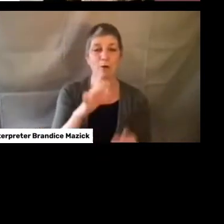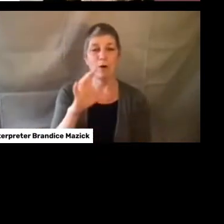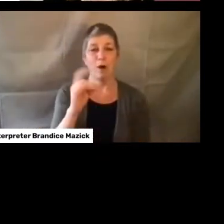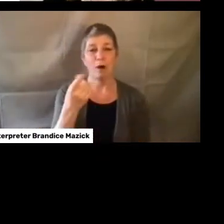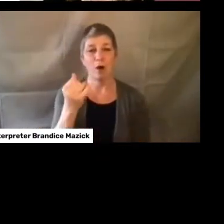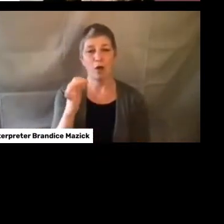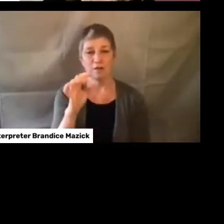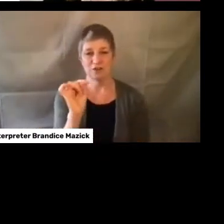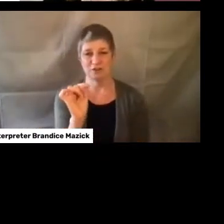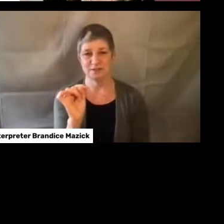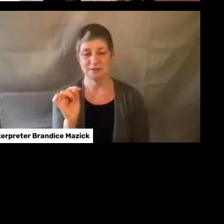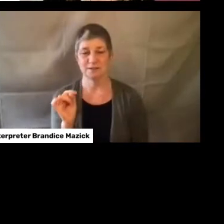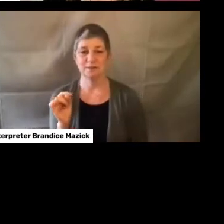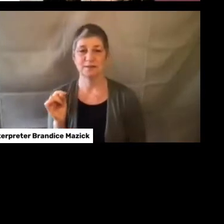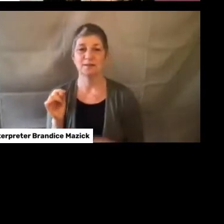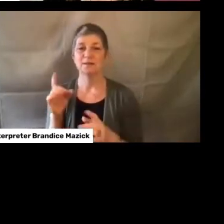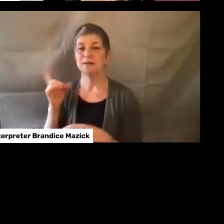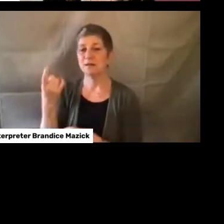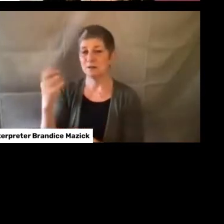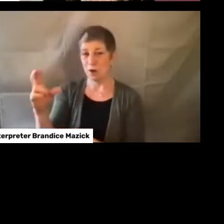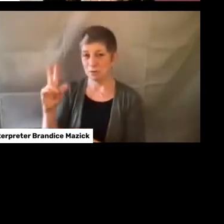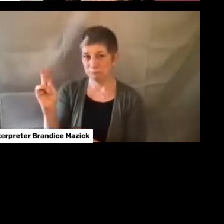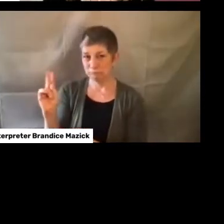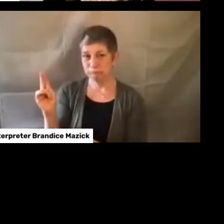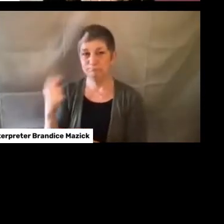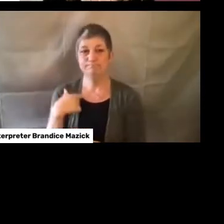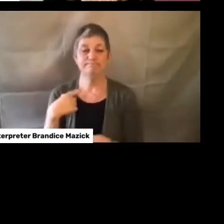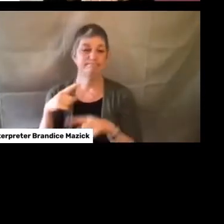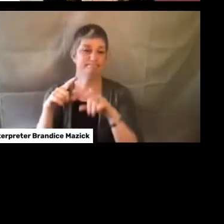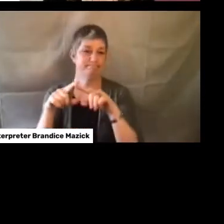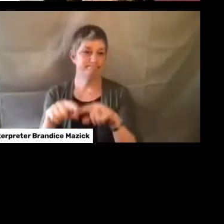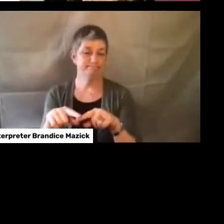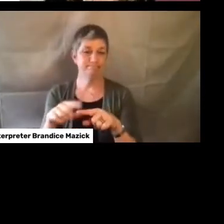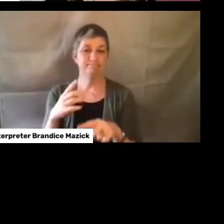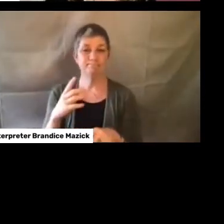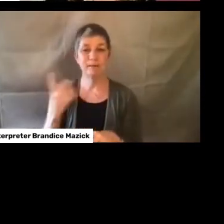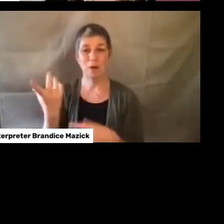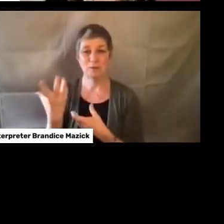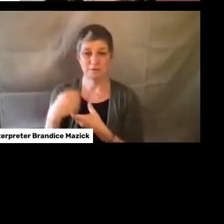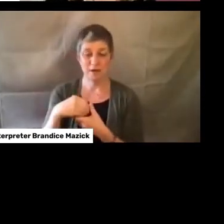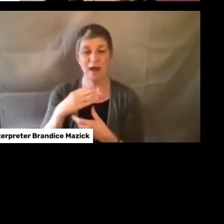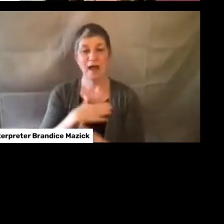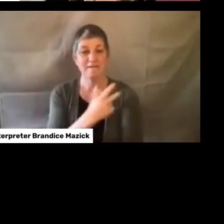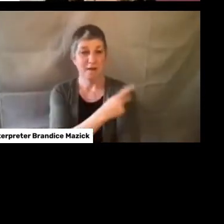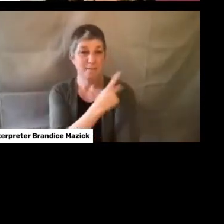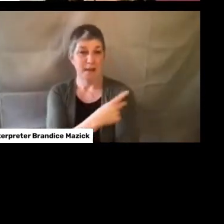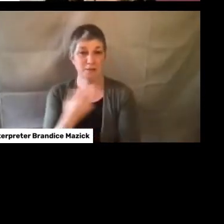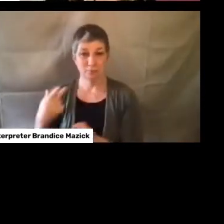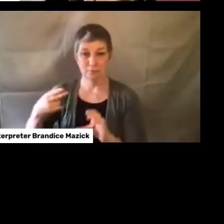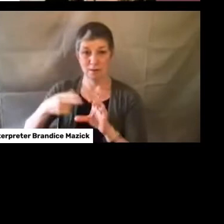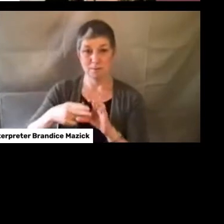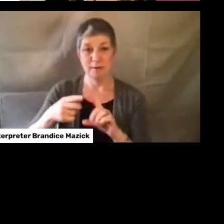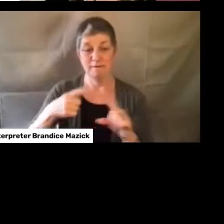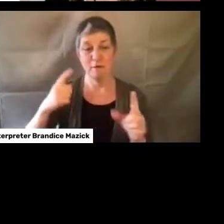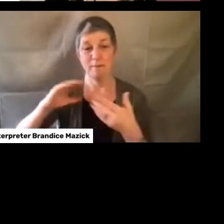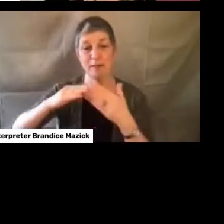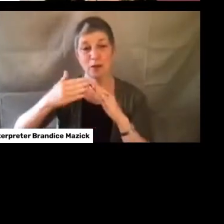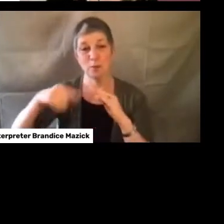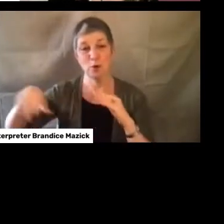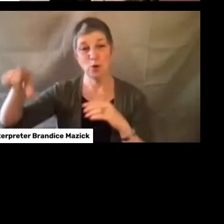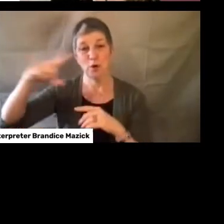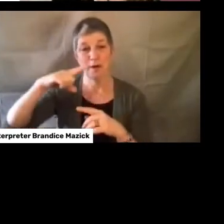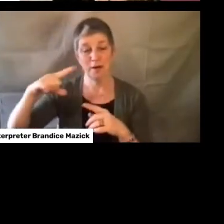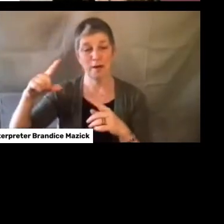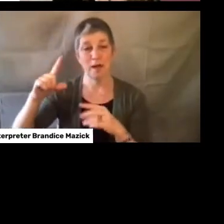oncologist? So that depends. I always involve, if I have a patient that comes to me from the community about a